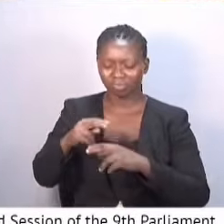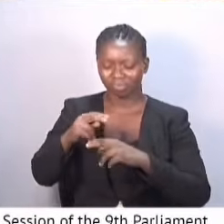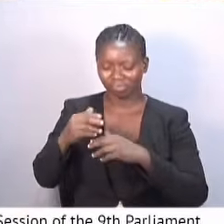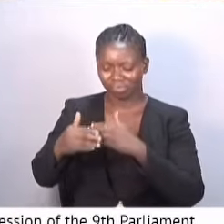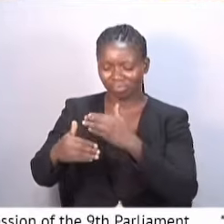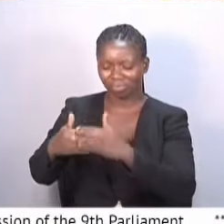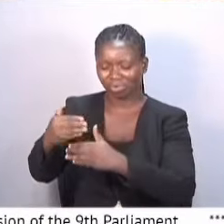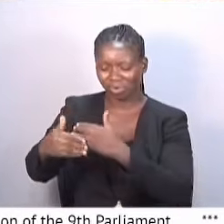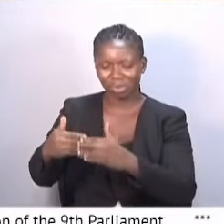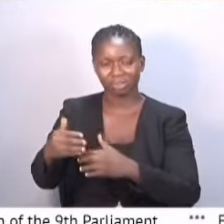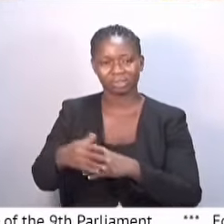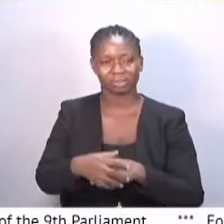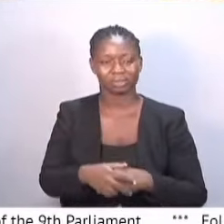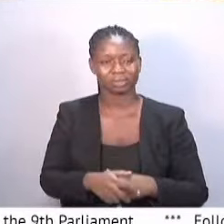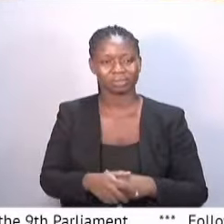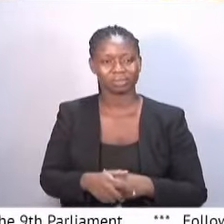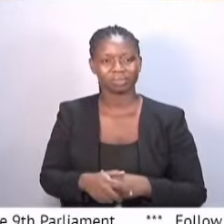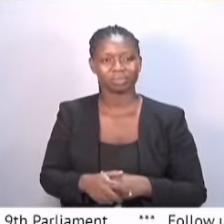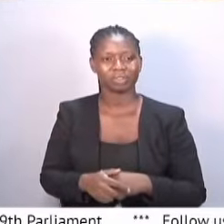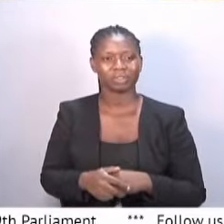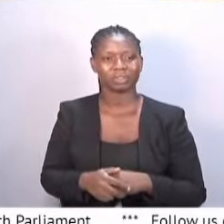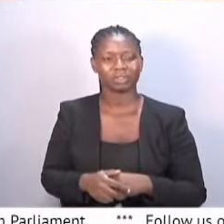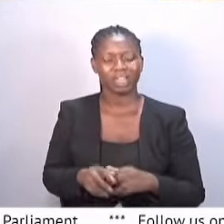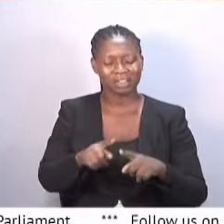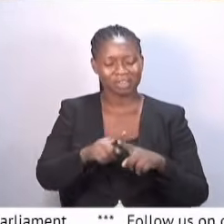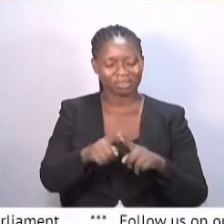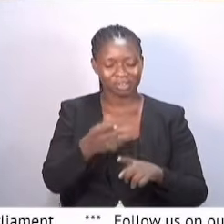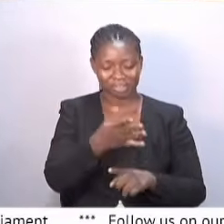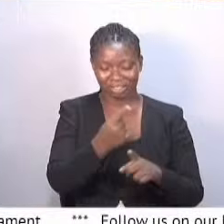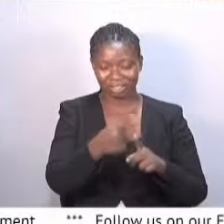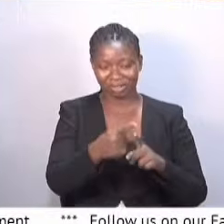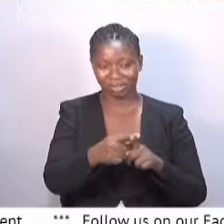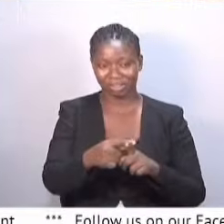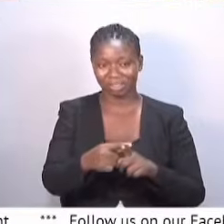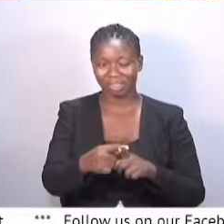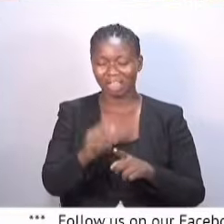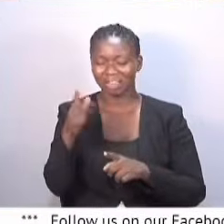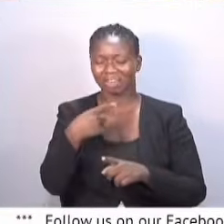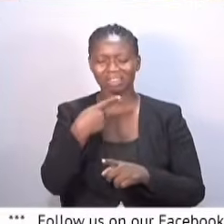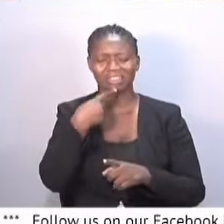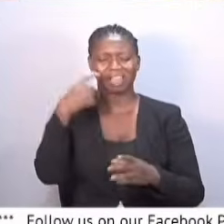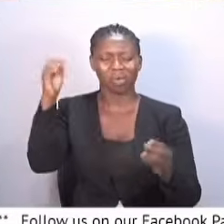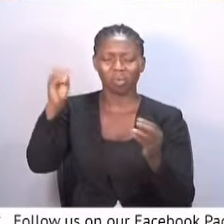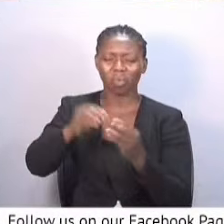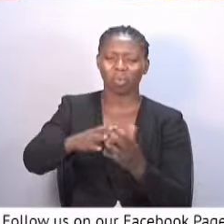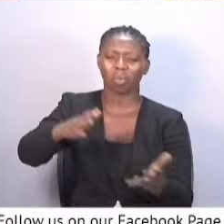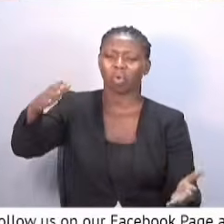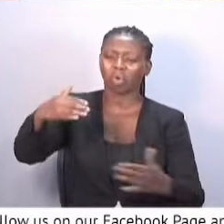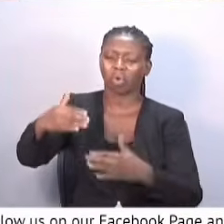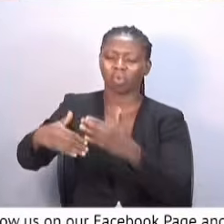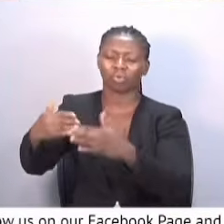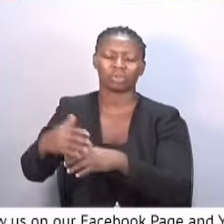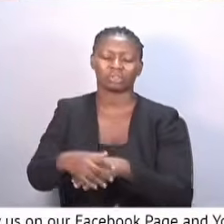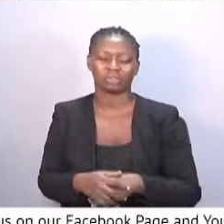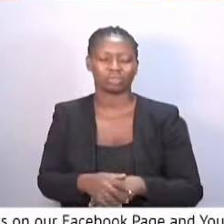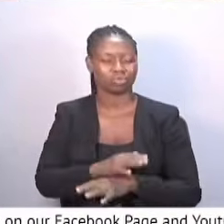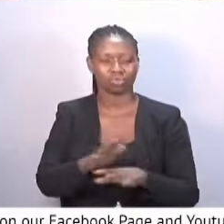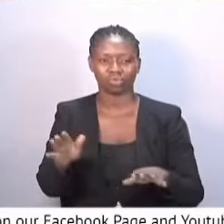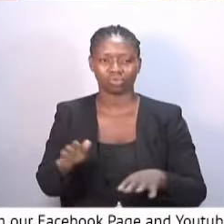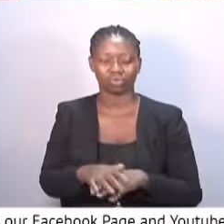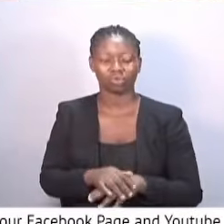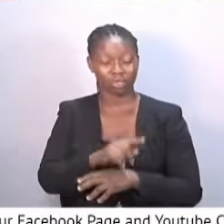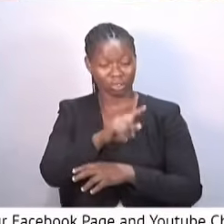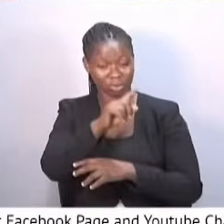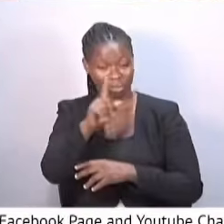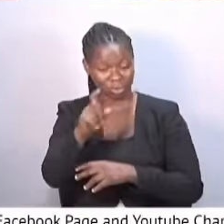progress. You are saying a lot of progress. There are marked difference. He never said so. So it was